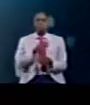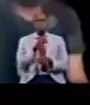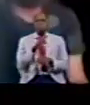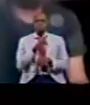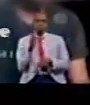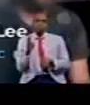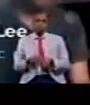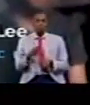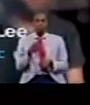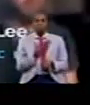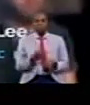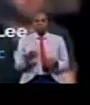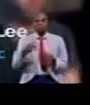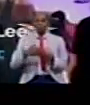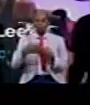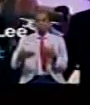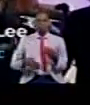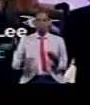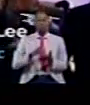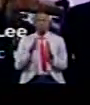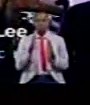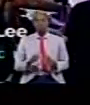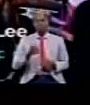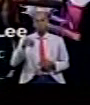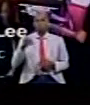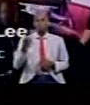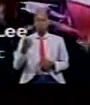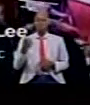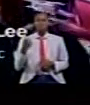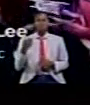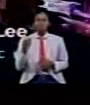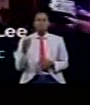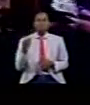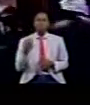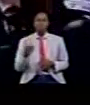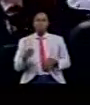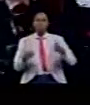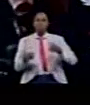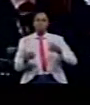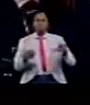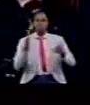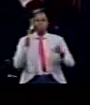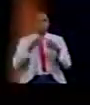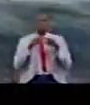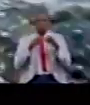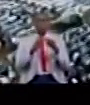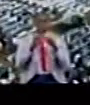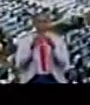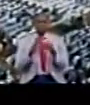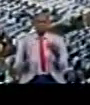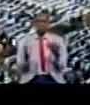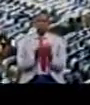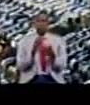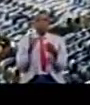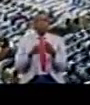Father, touch our Lord. In the name of Jesus. Let the name be glorified, O Lord.